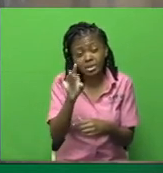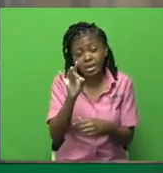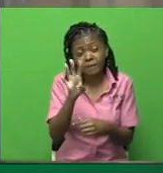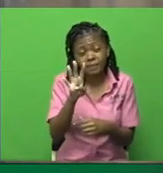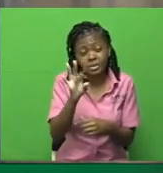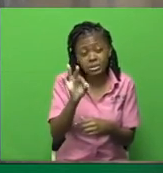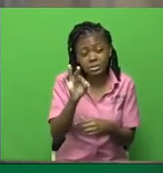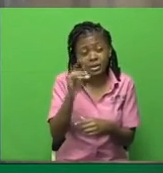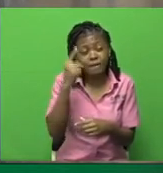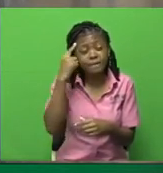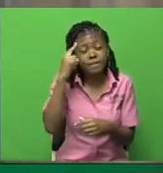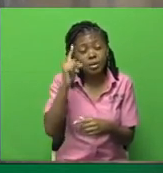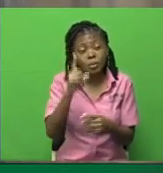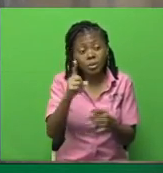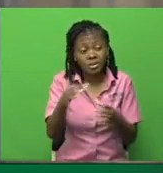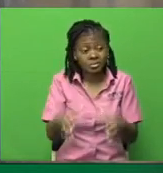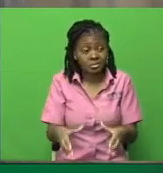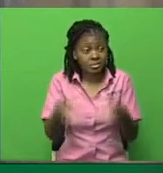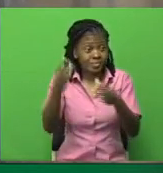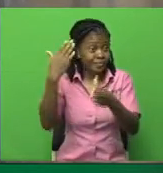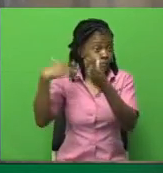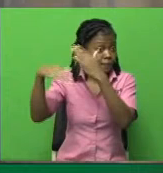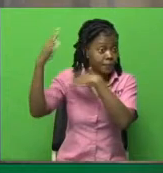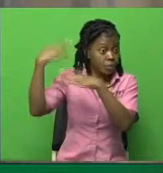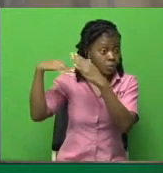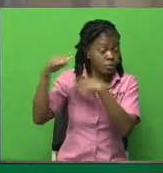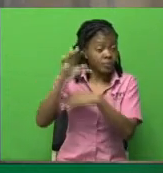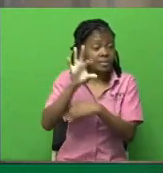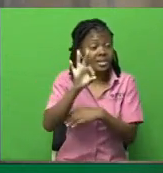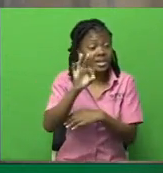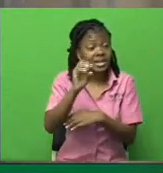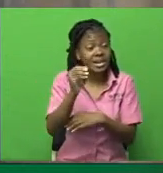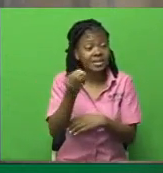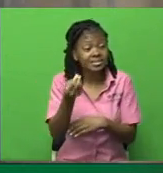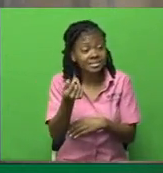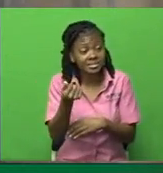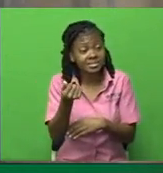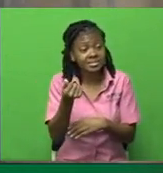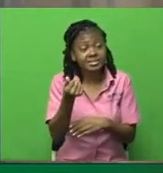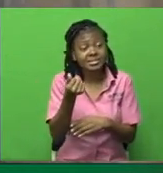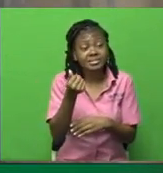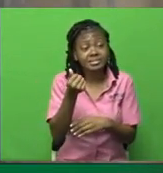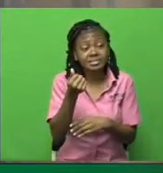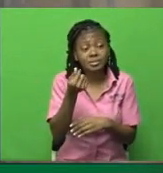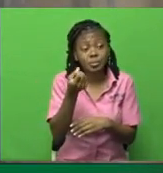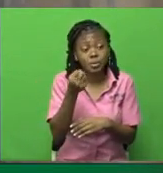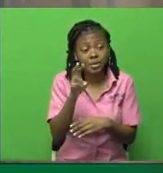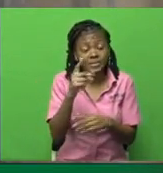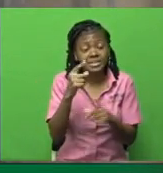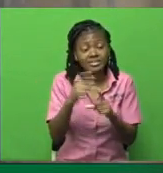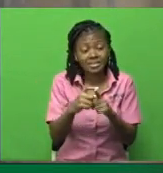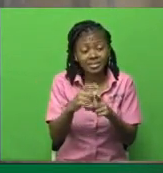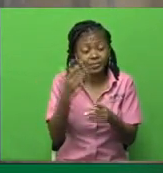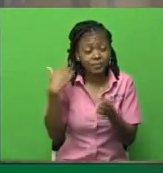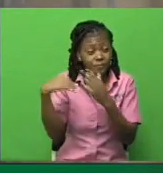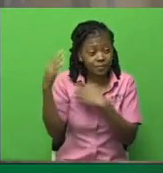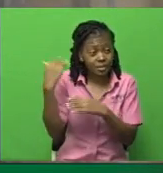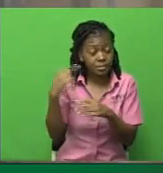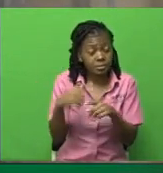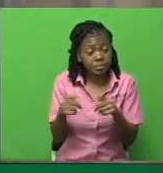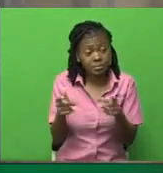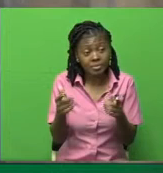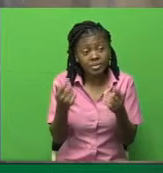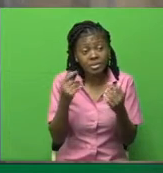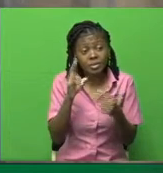after Rising as high as 90.12 dollars during recession U.S crude futures for